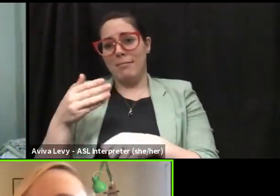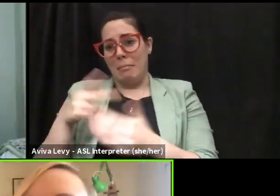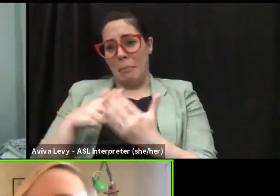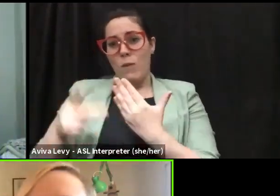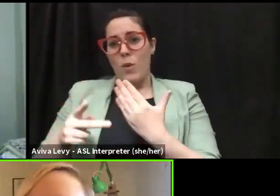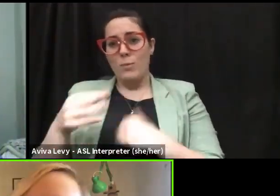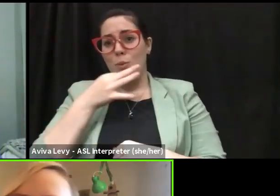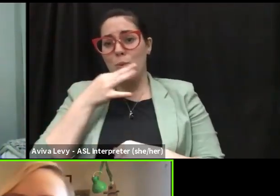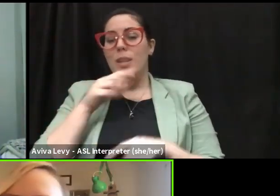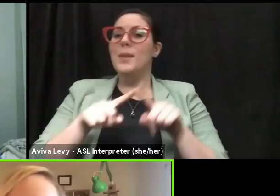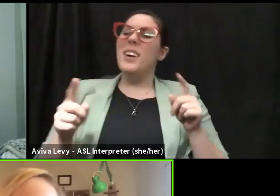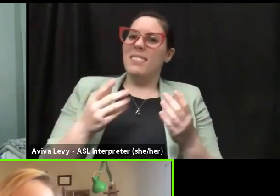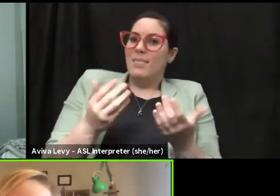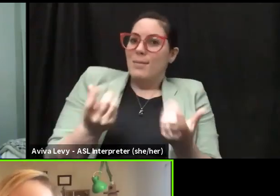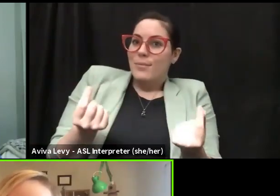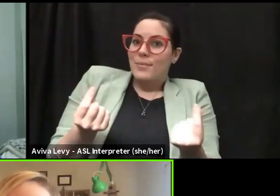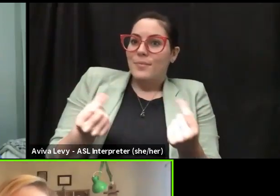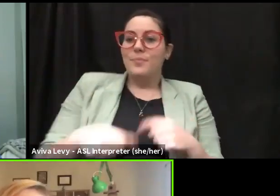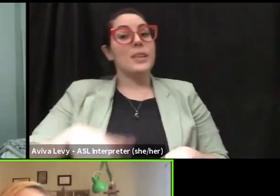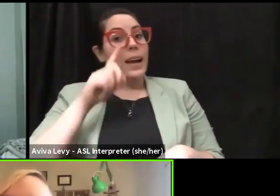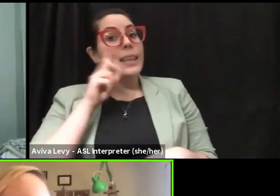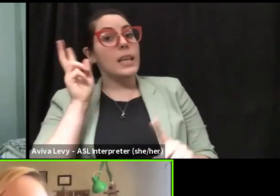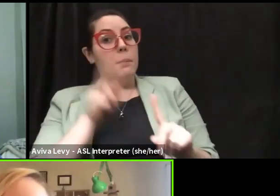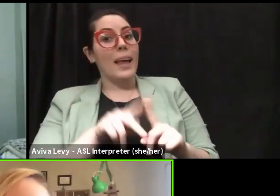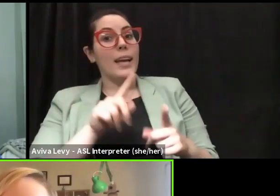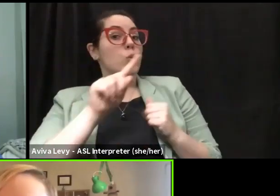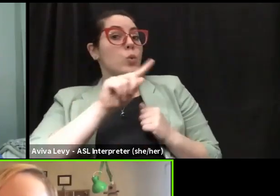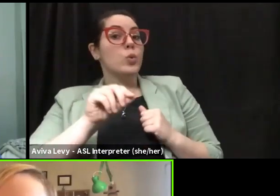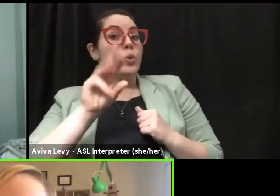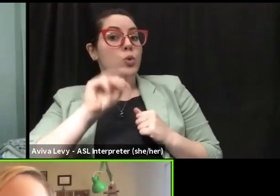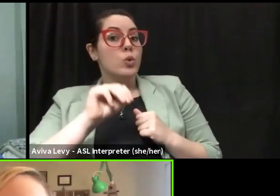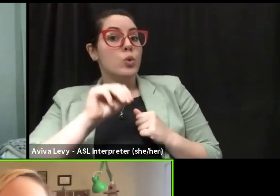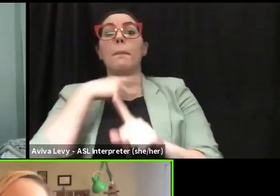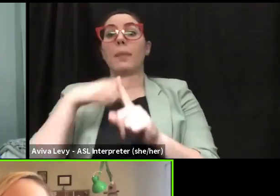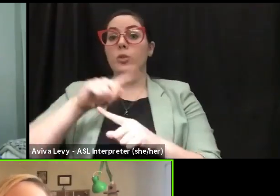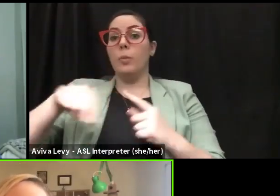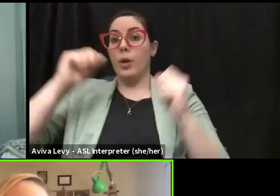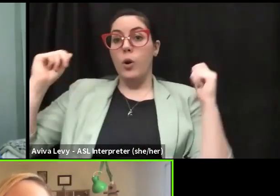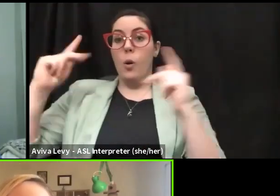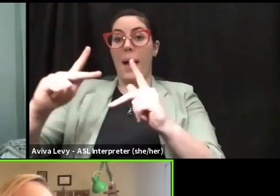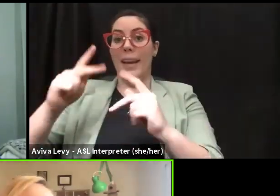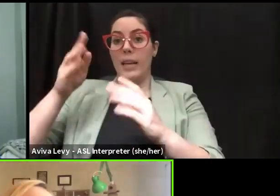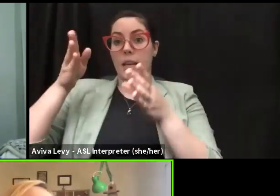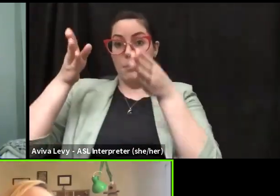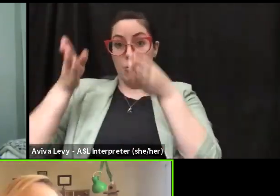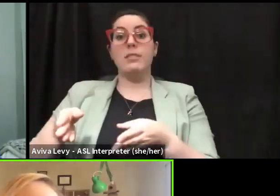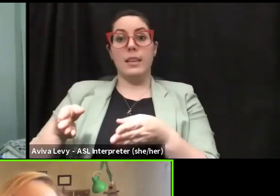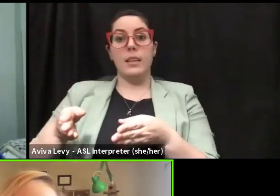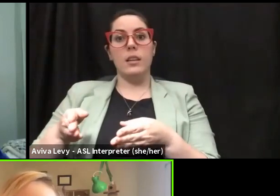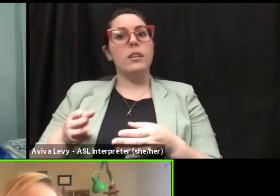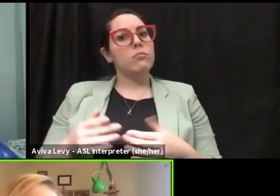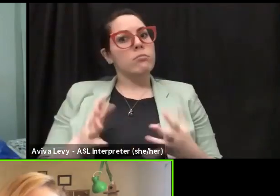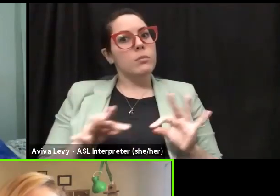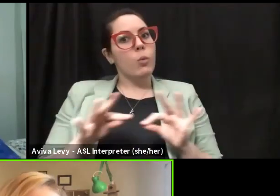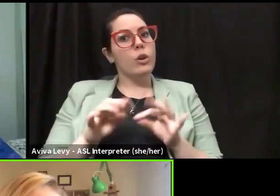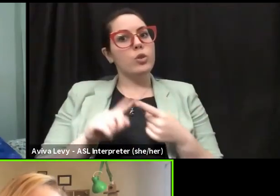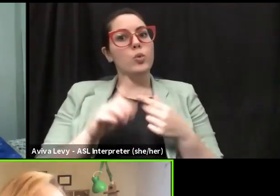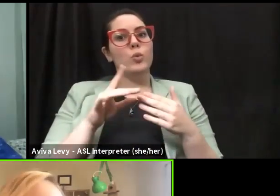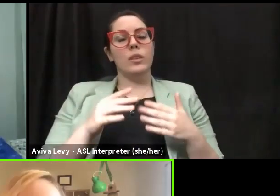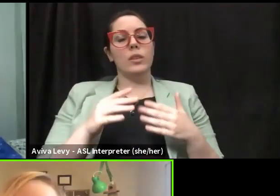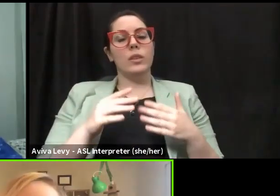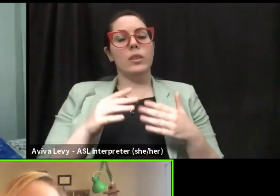I think this can all be applied both to the Zoom boxes and then when we go back out, is that like, let's lean into the magic of our